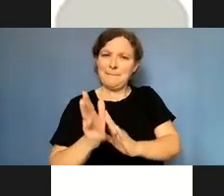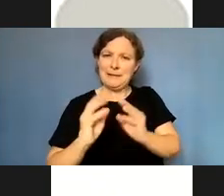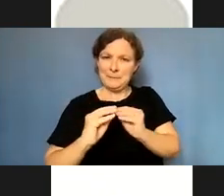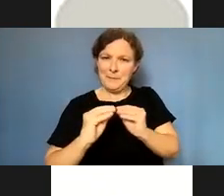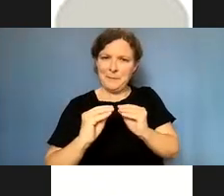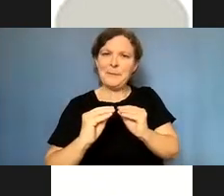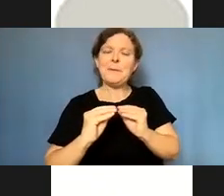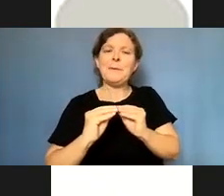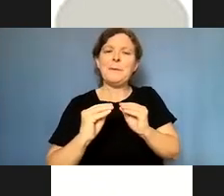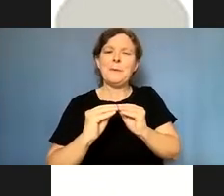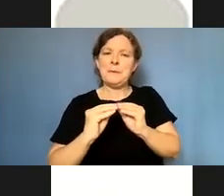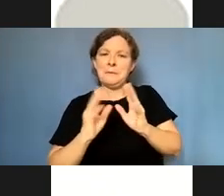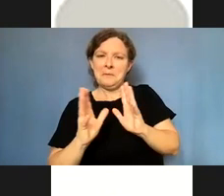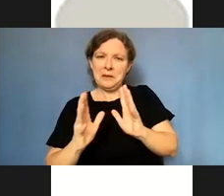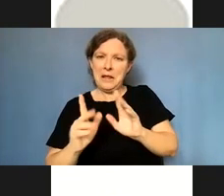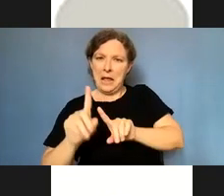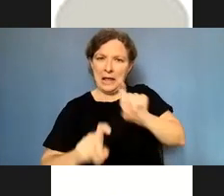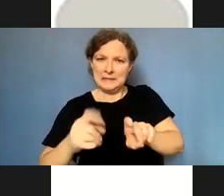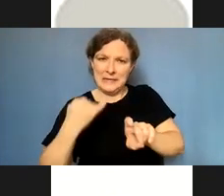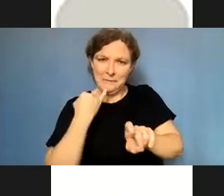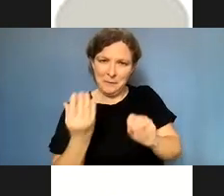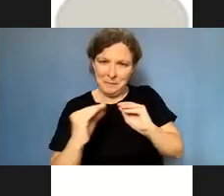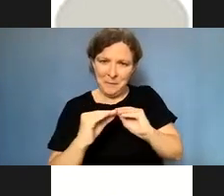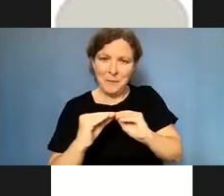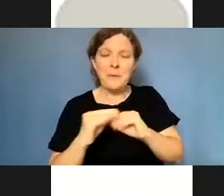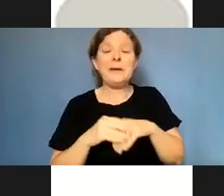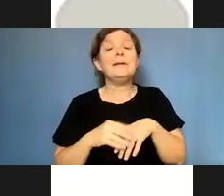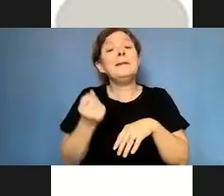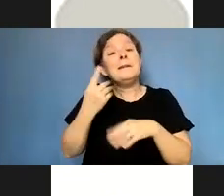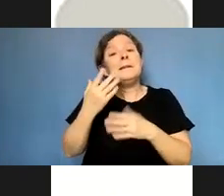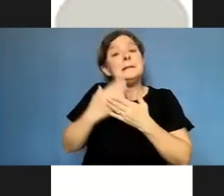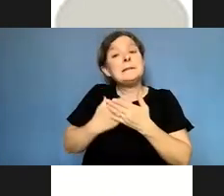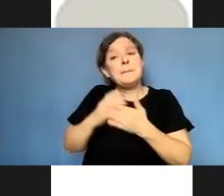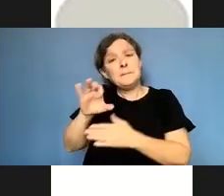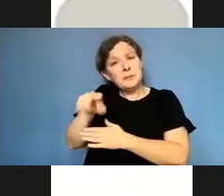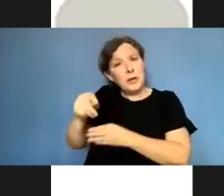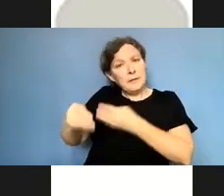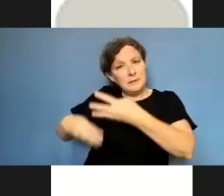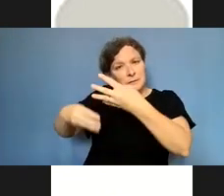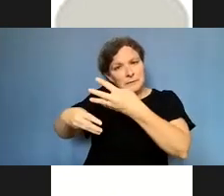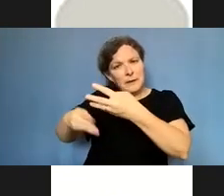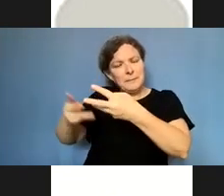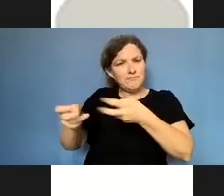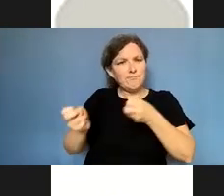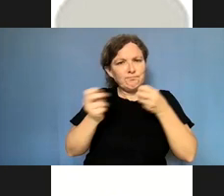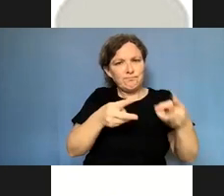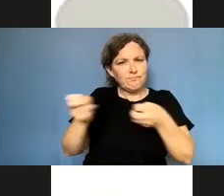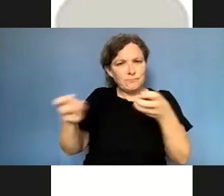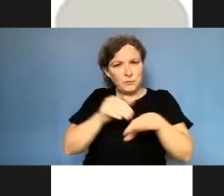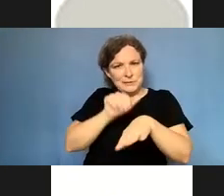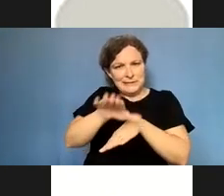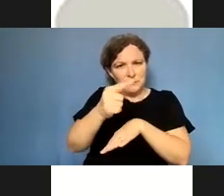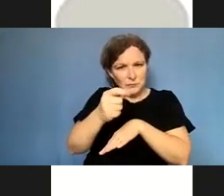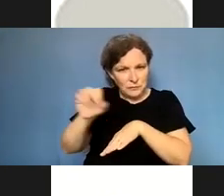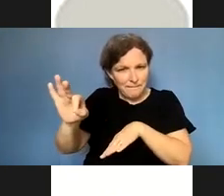you can stay on and ask questions if you have them. There are some questions from the chat that I've been copying and pasting to send to Geoff after